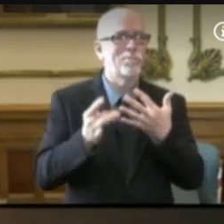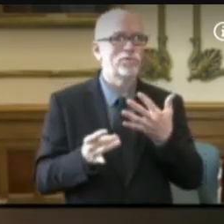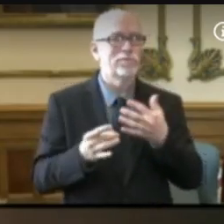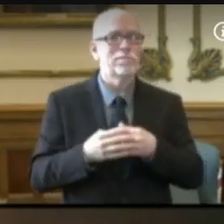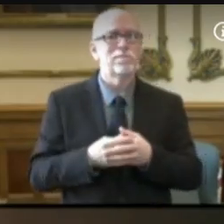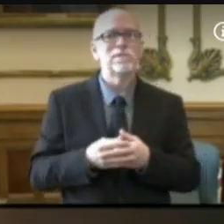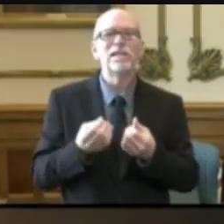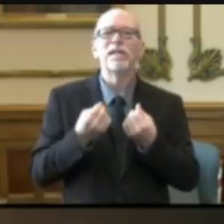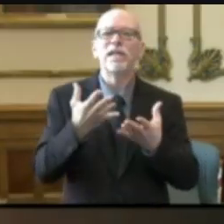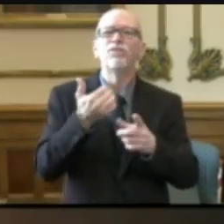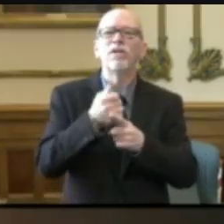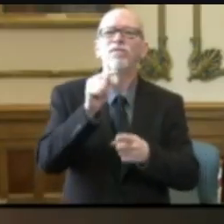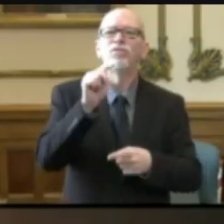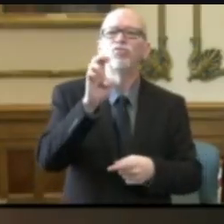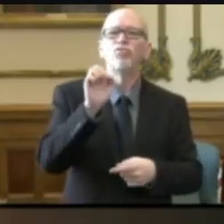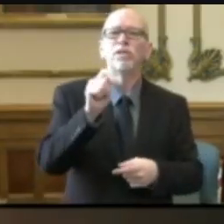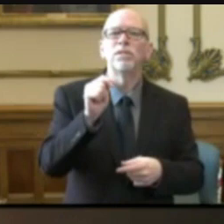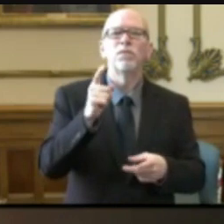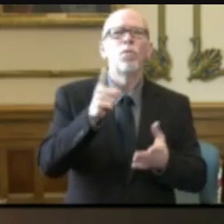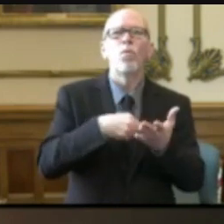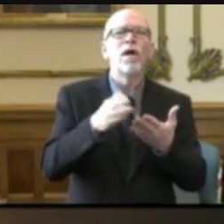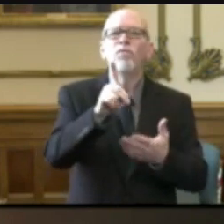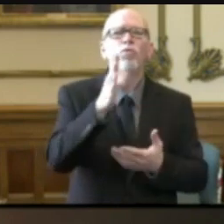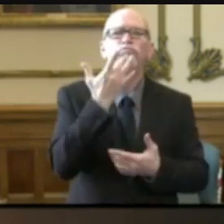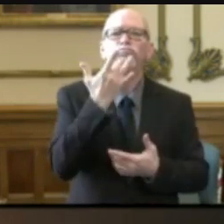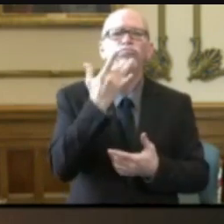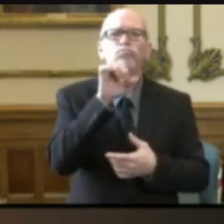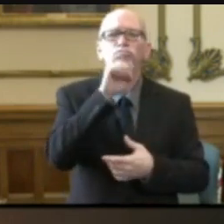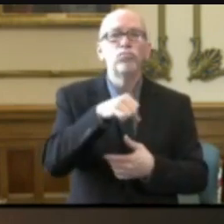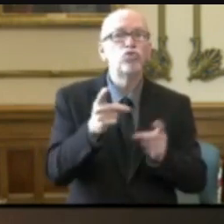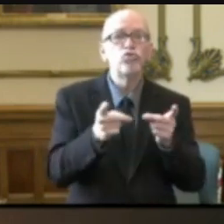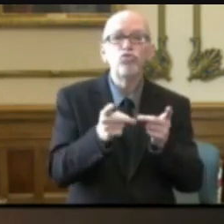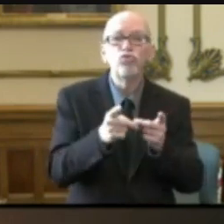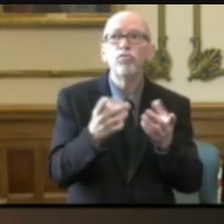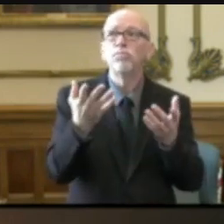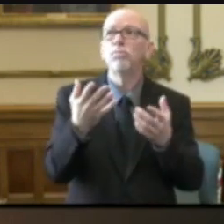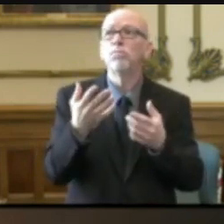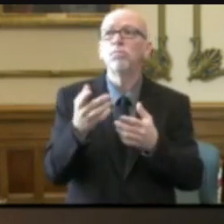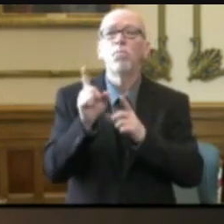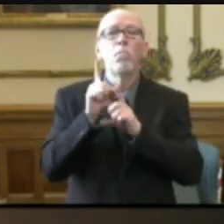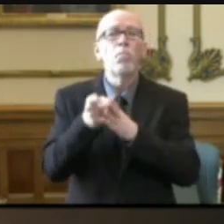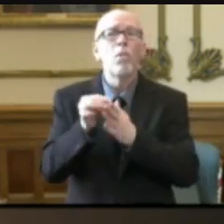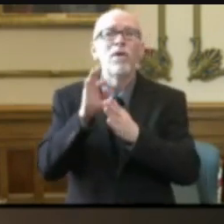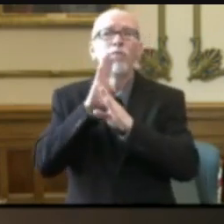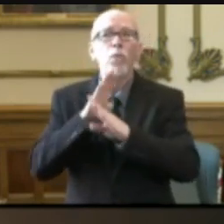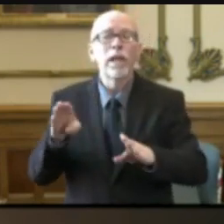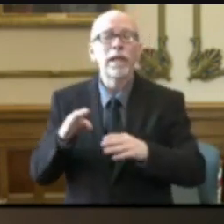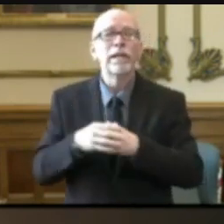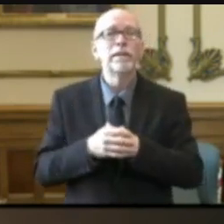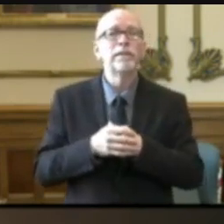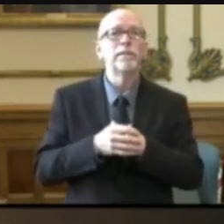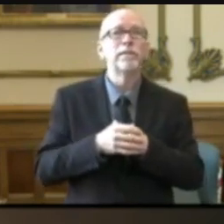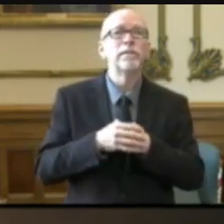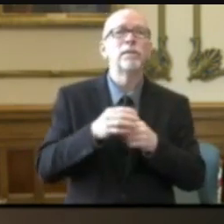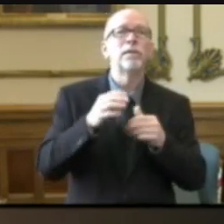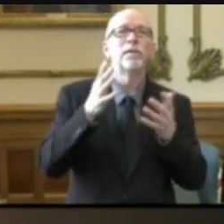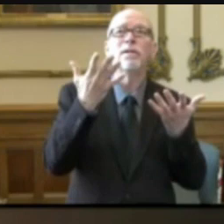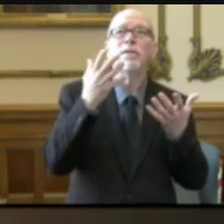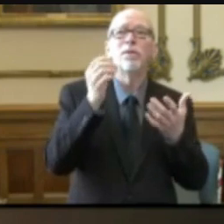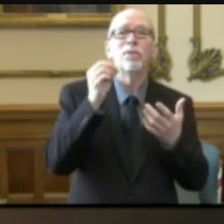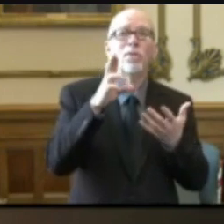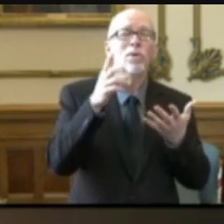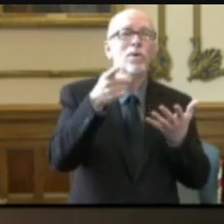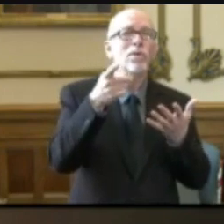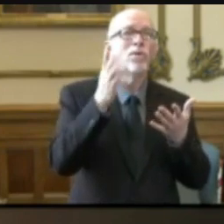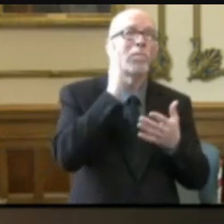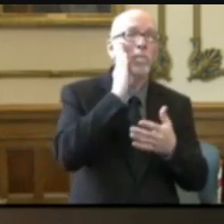Give yourself a treat. This can be anything that you love, a dessert, a moment of quiet without your family present, permission to go to bed